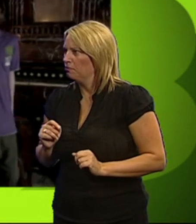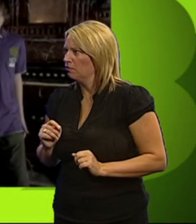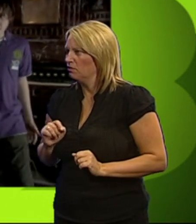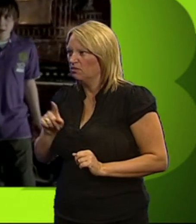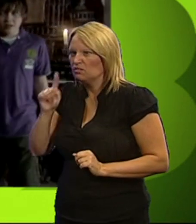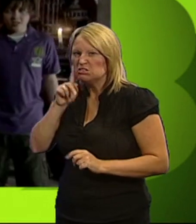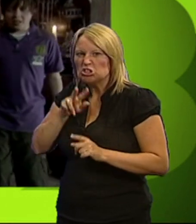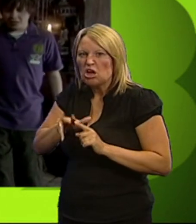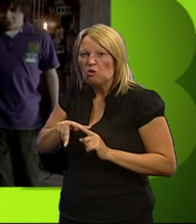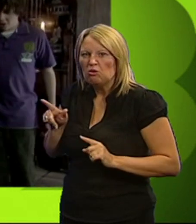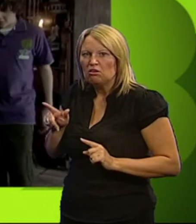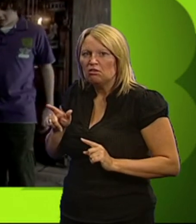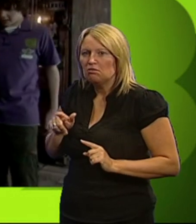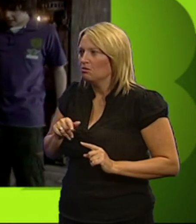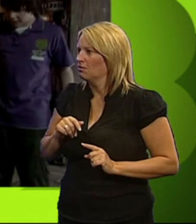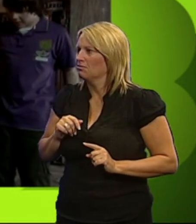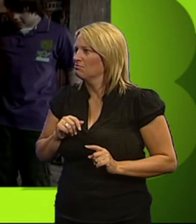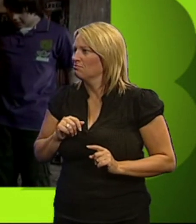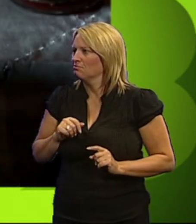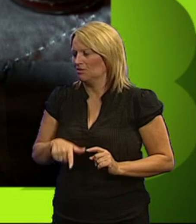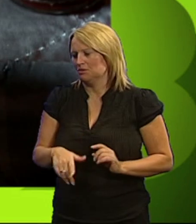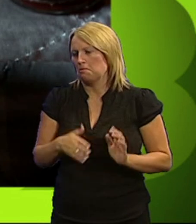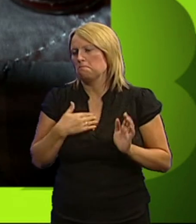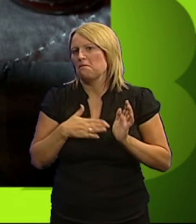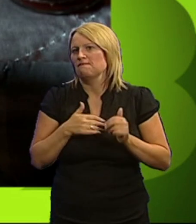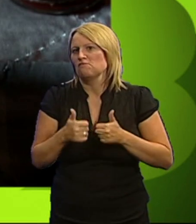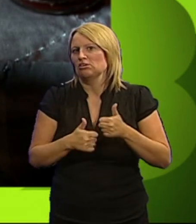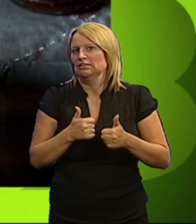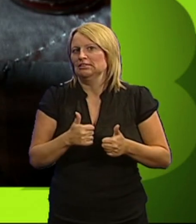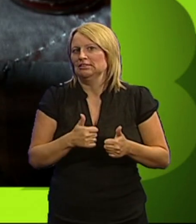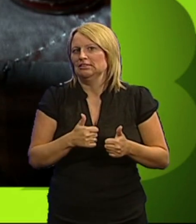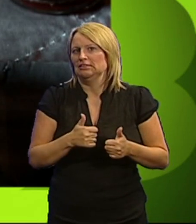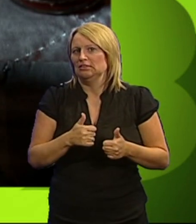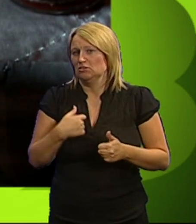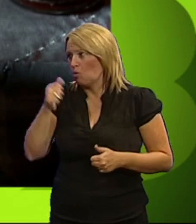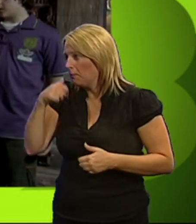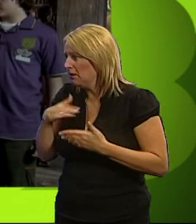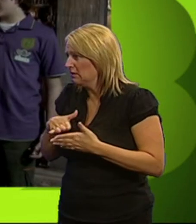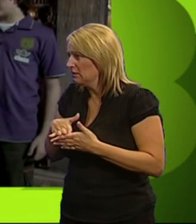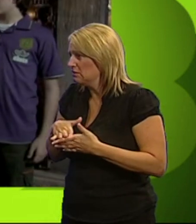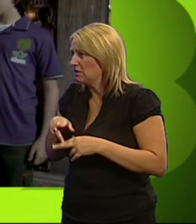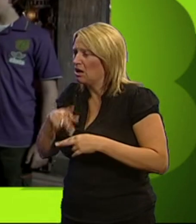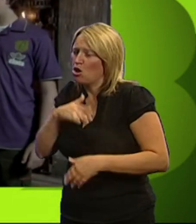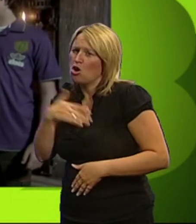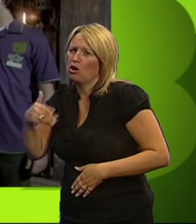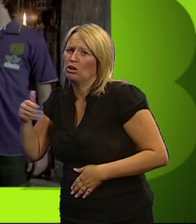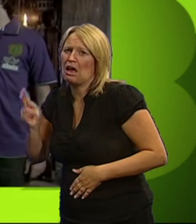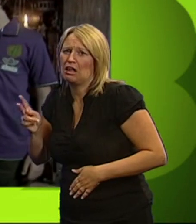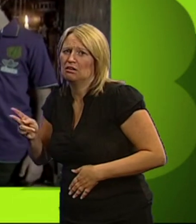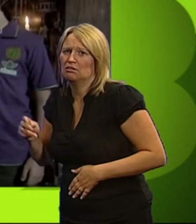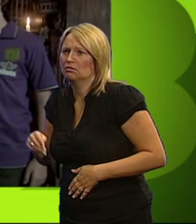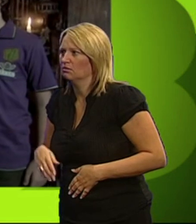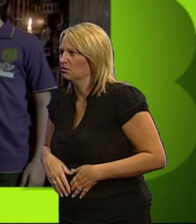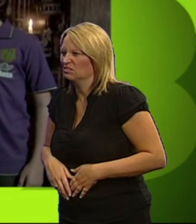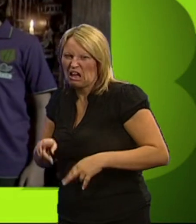Is this your idea of a sick joke? Their mum's favourite. You know what I mean. Dad's just gonna end up getting hurt